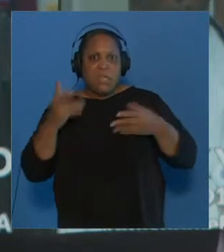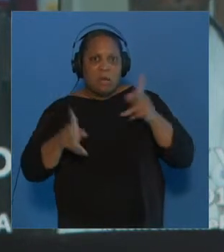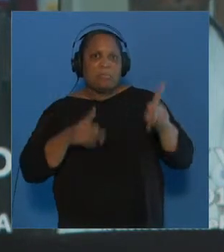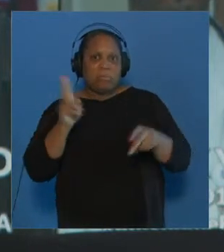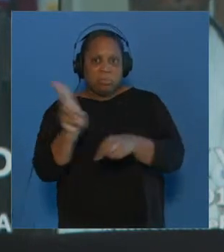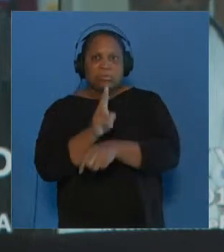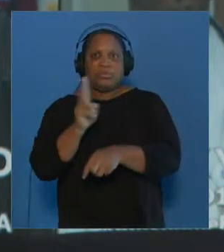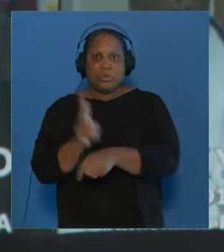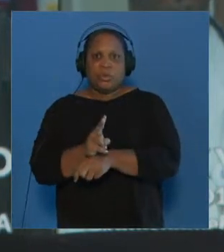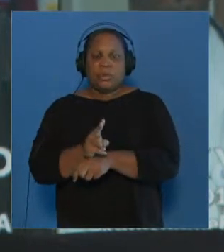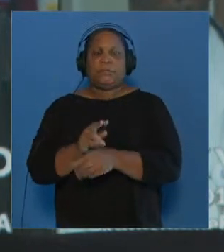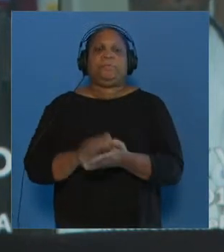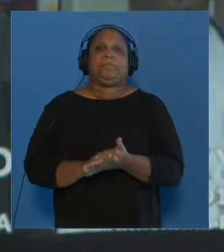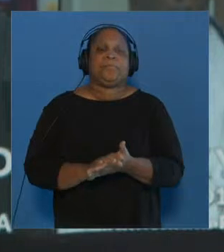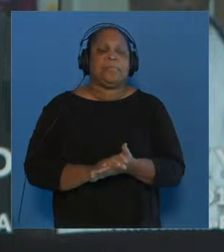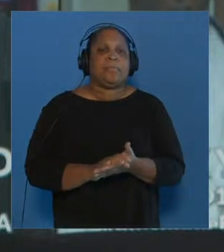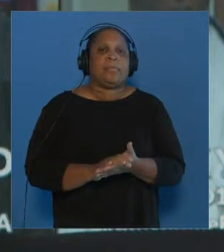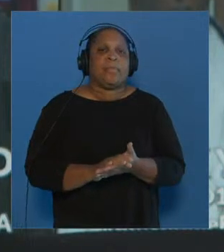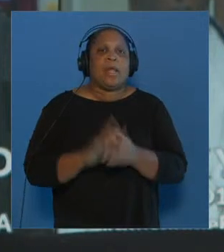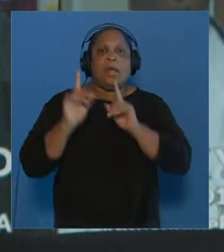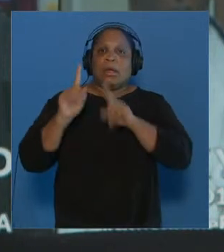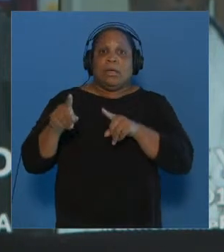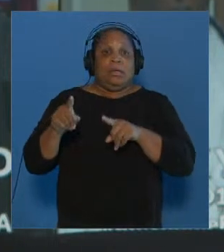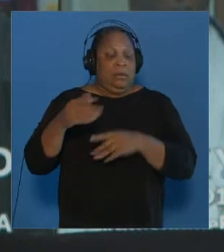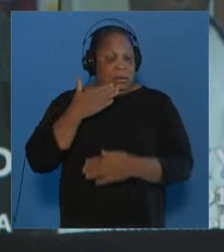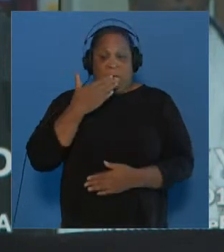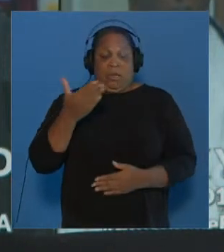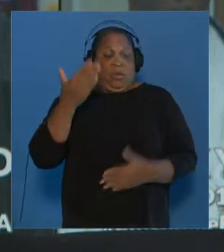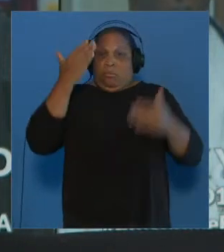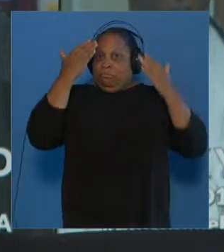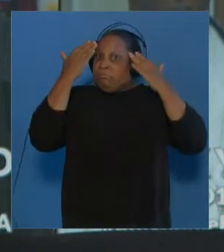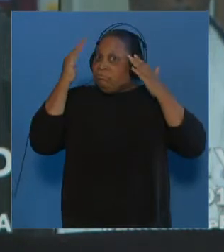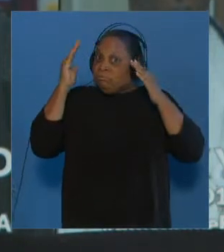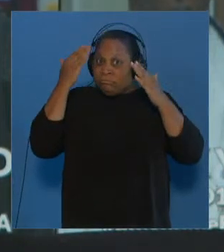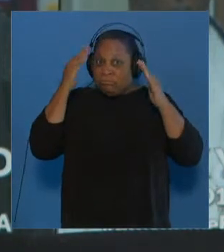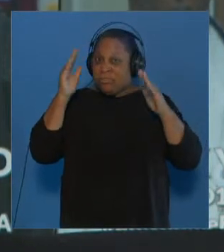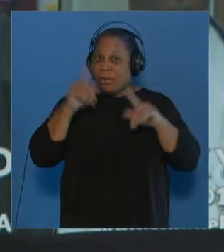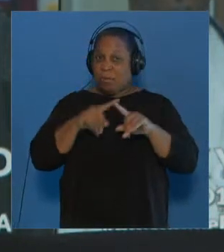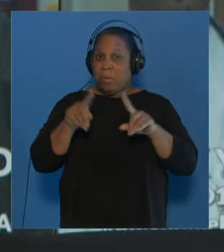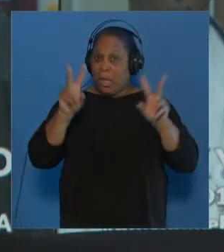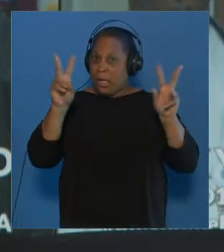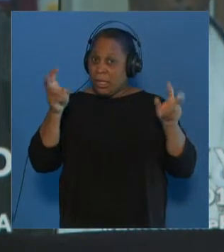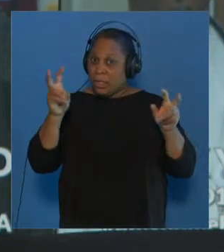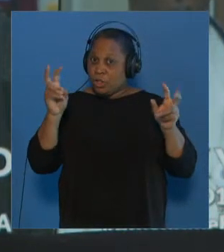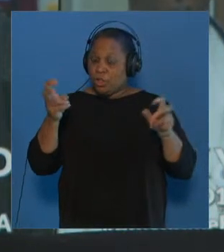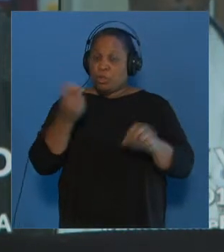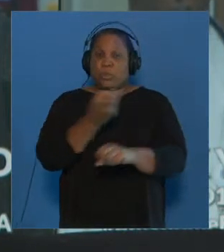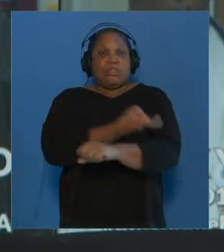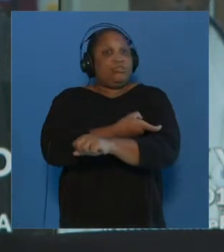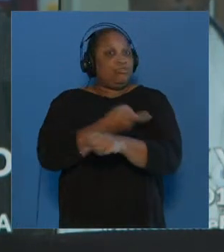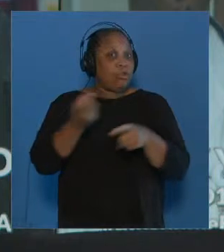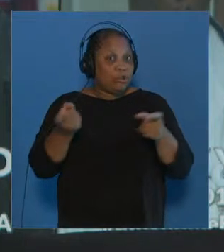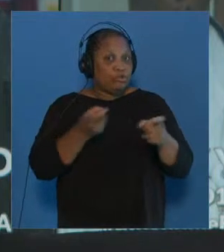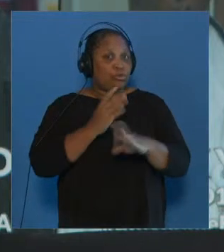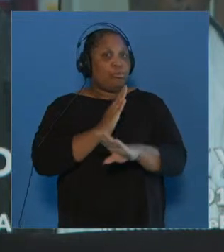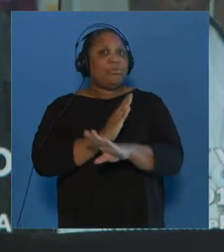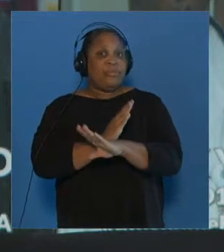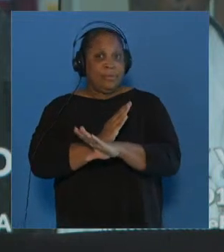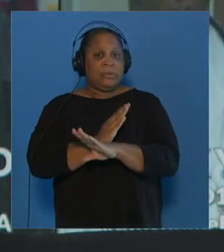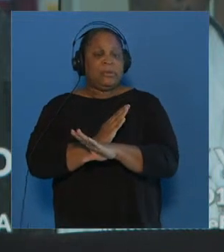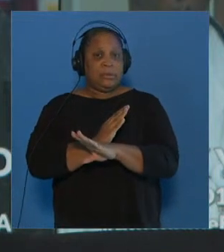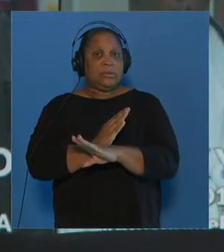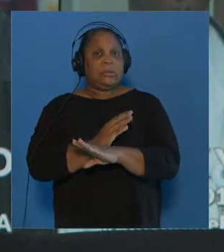Thank you. I'm not particularly aware, but regarding issues that are dealing with drug control and prevention, I'm happy